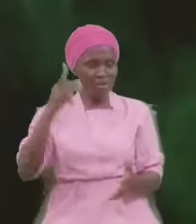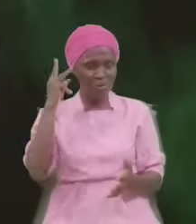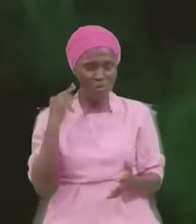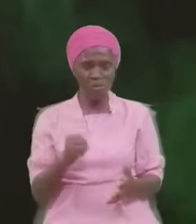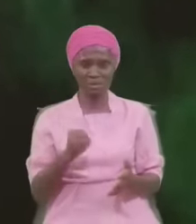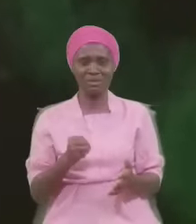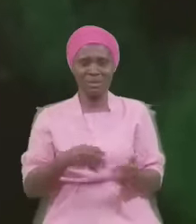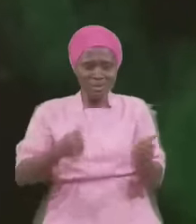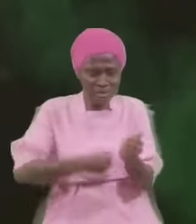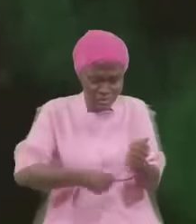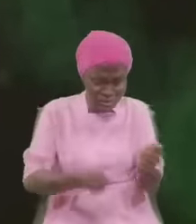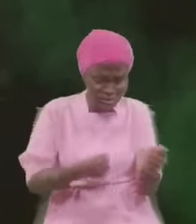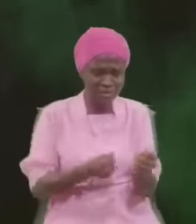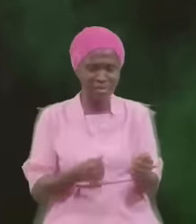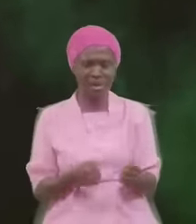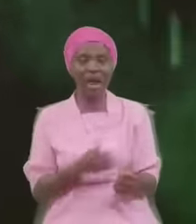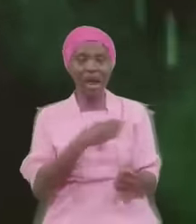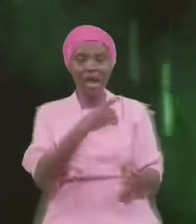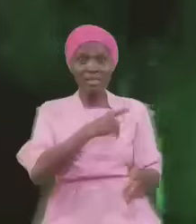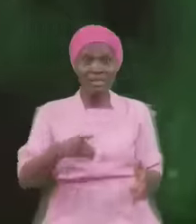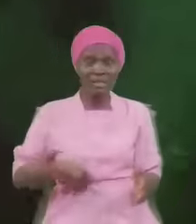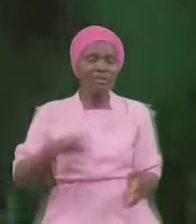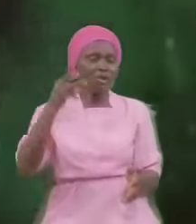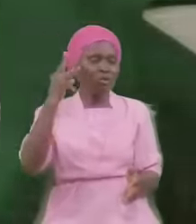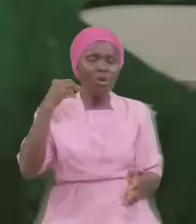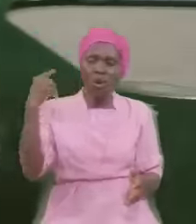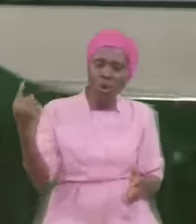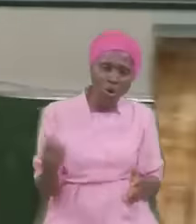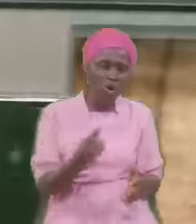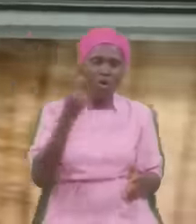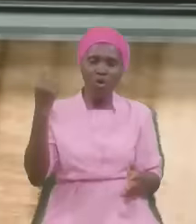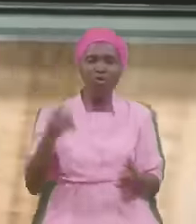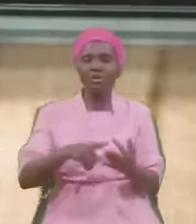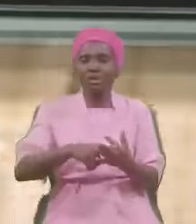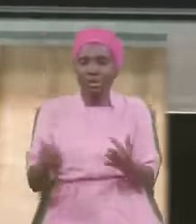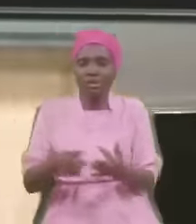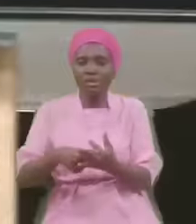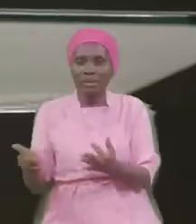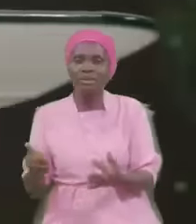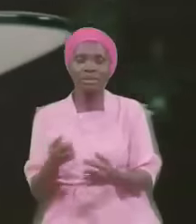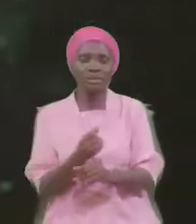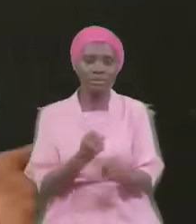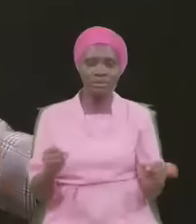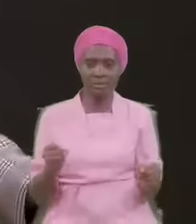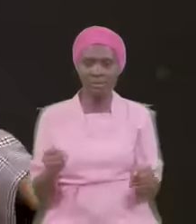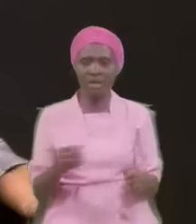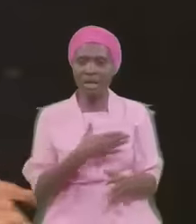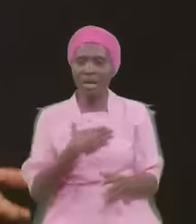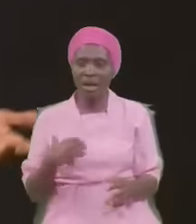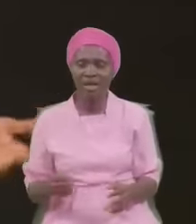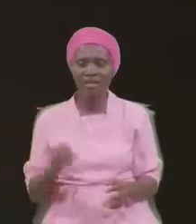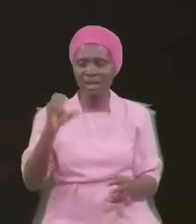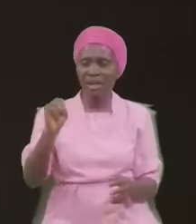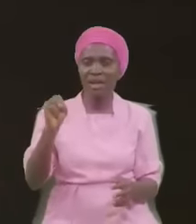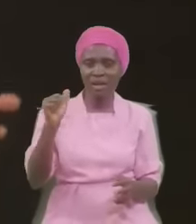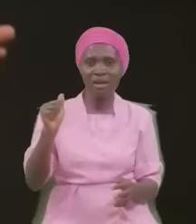David always escaped. And then Saul hung his head. "Why can't I get